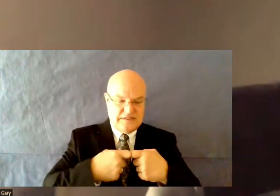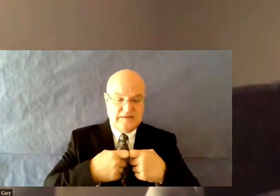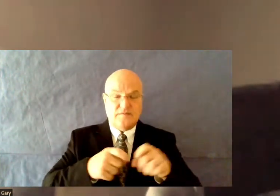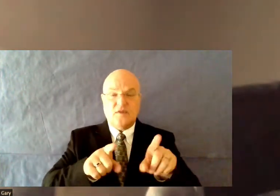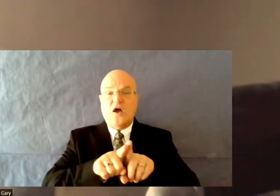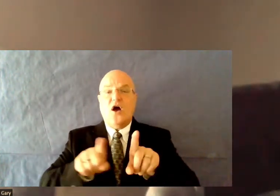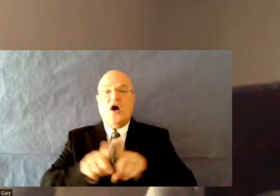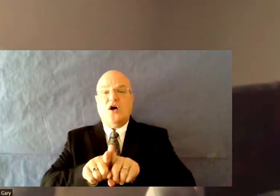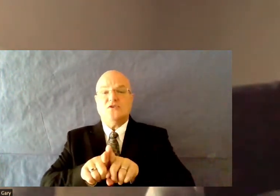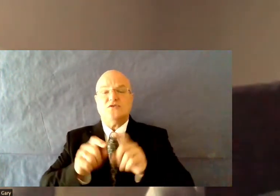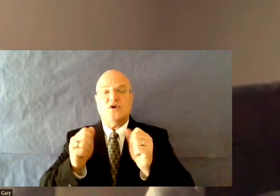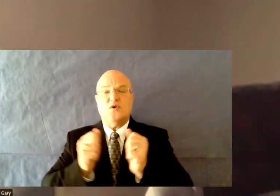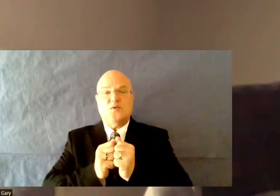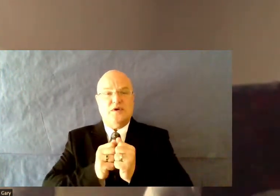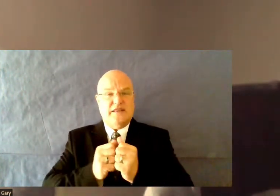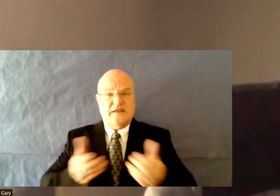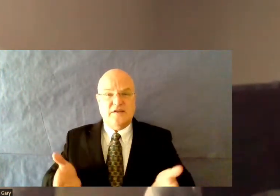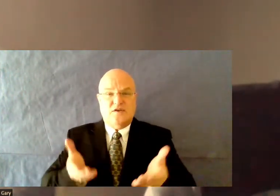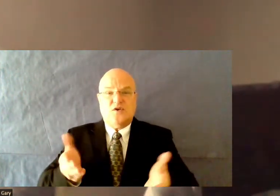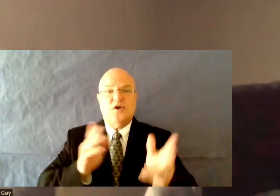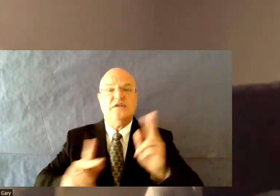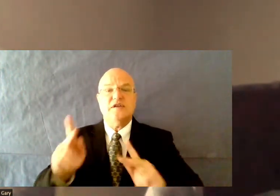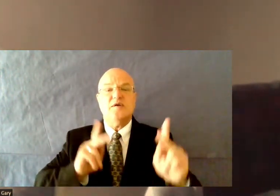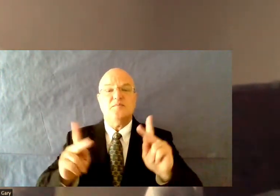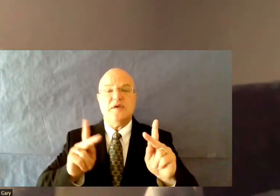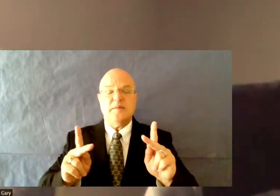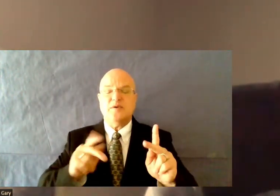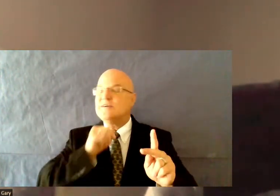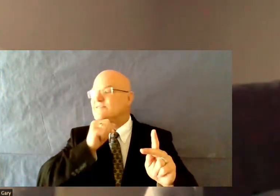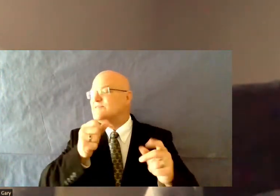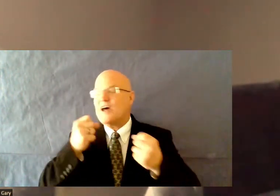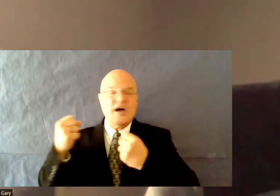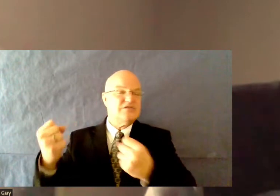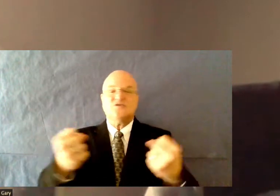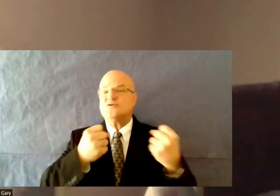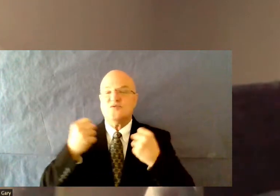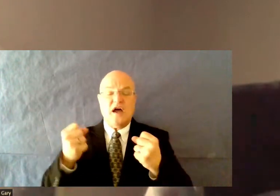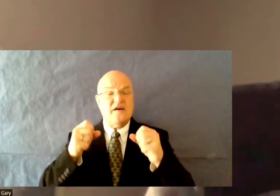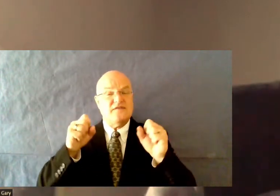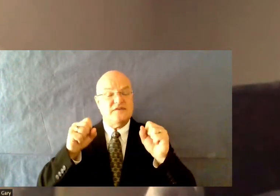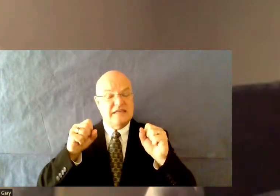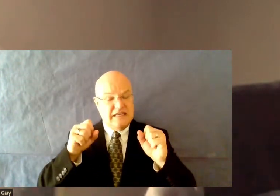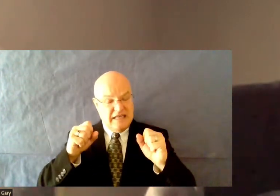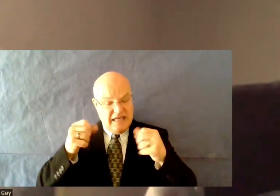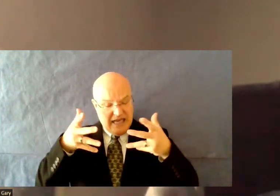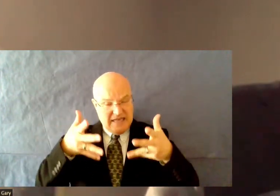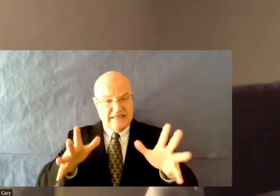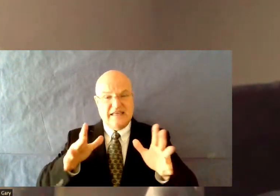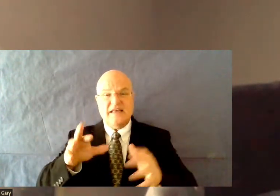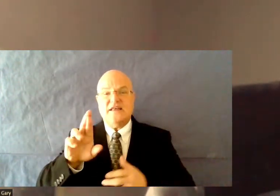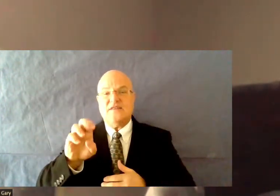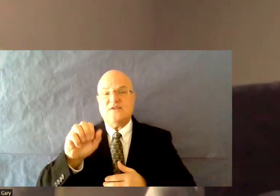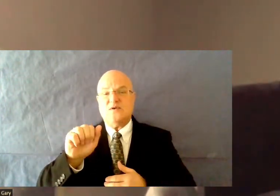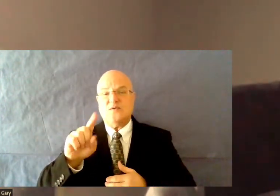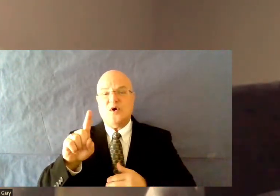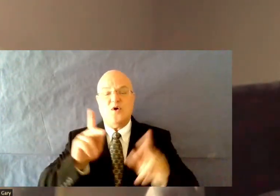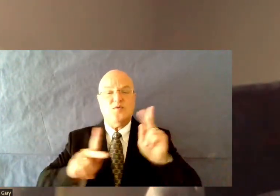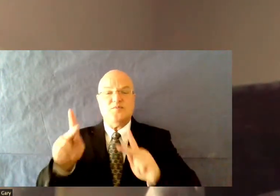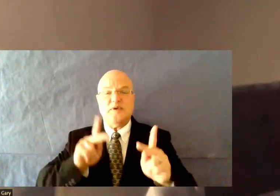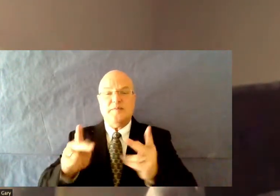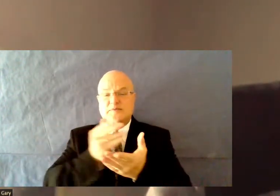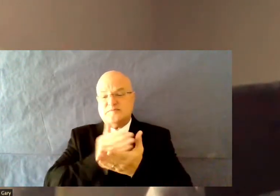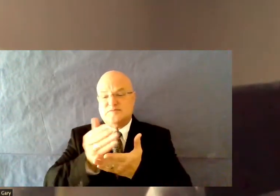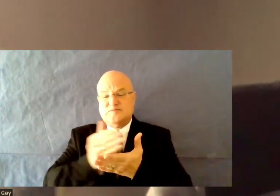in, just encouraging people to stay off the roadways if at all possible and let the road crews, Department of Transportation, they're doing a